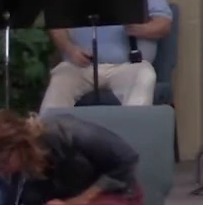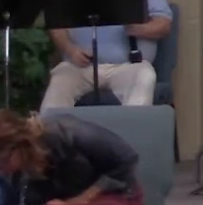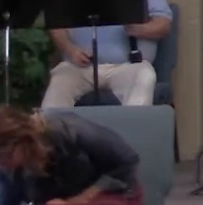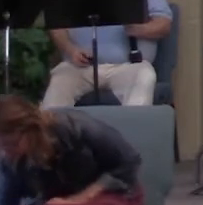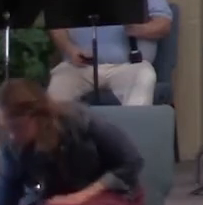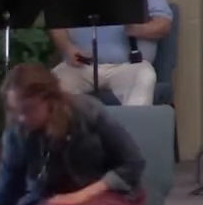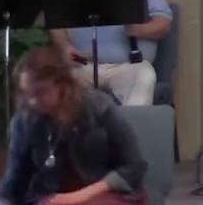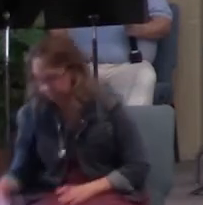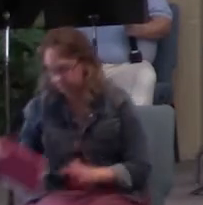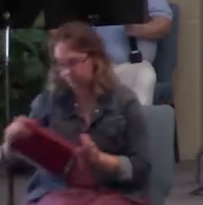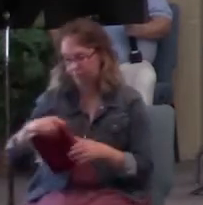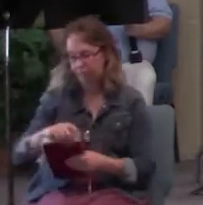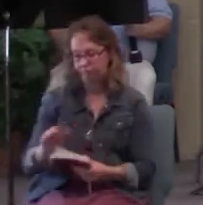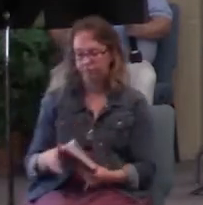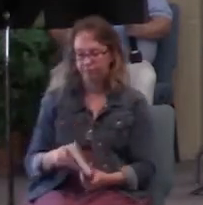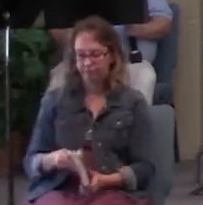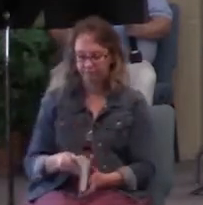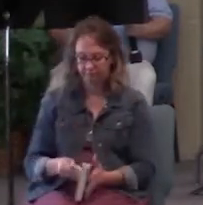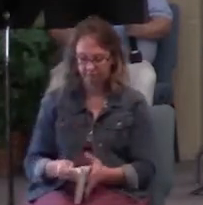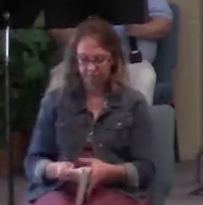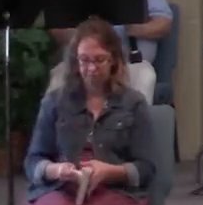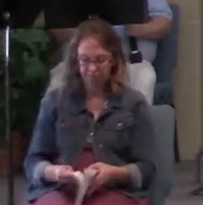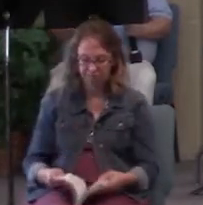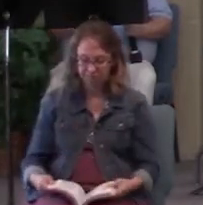Luke 22, beginning in verse